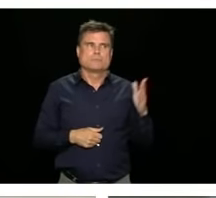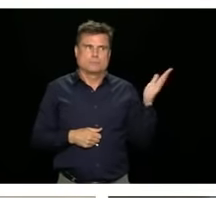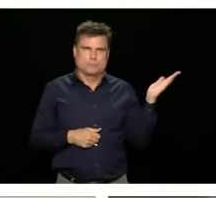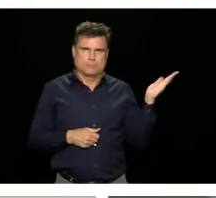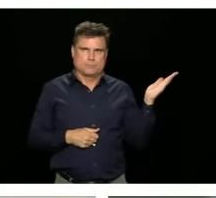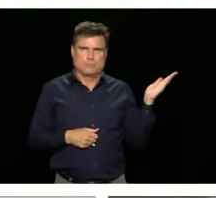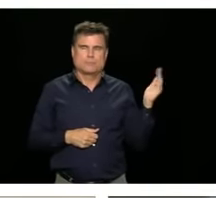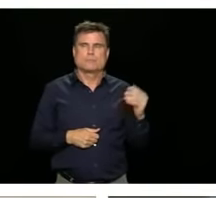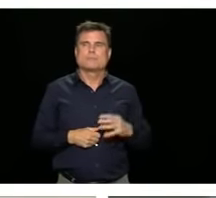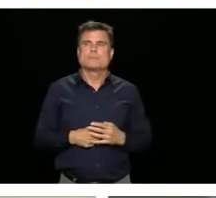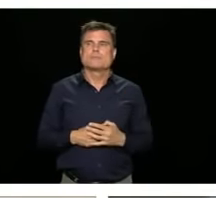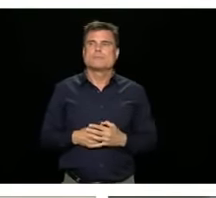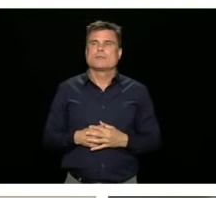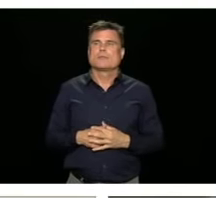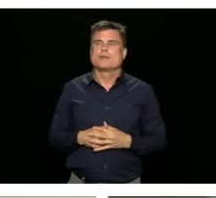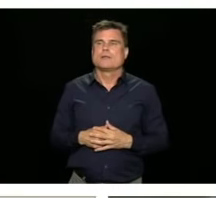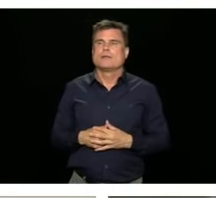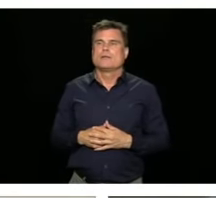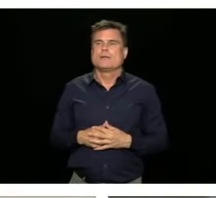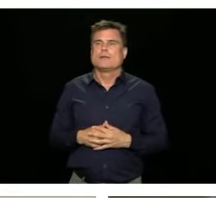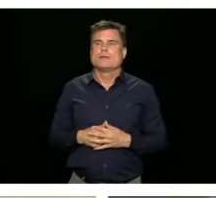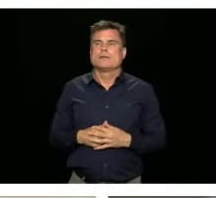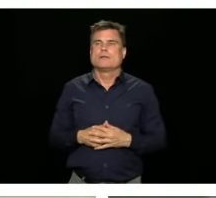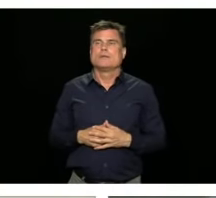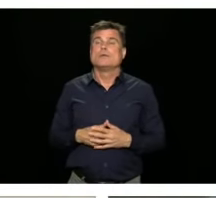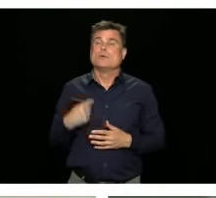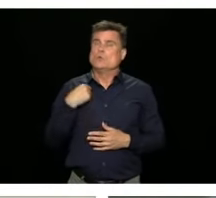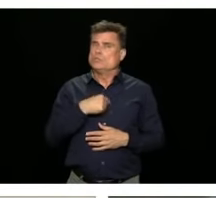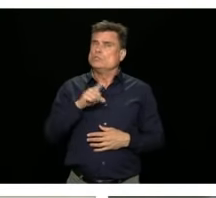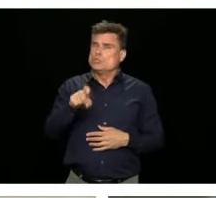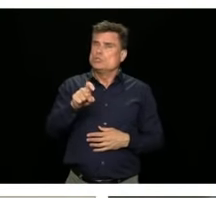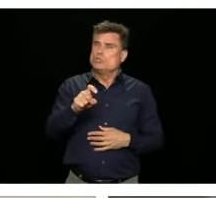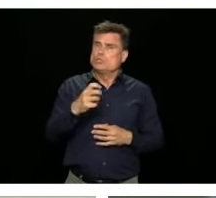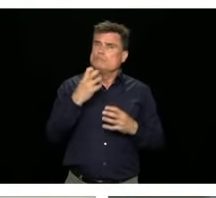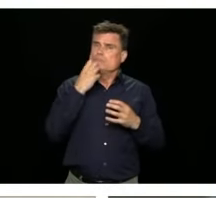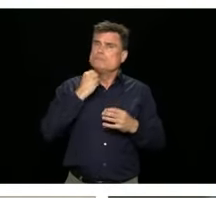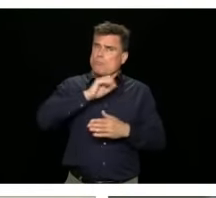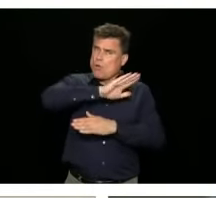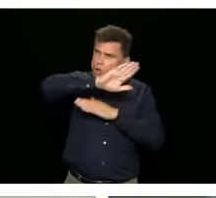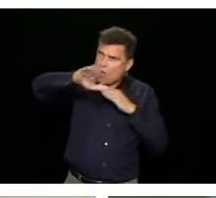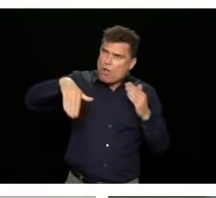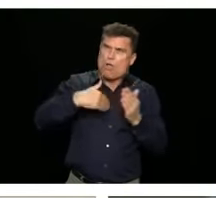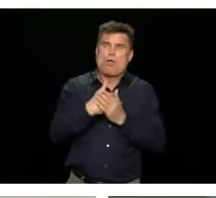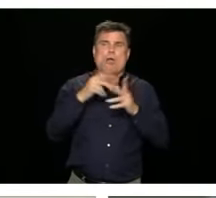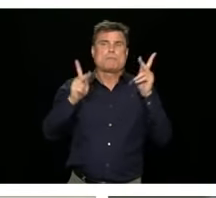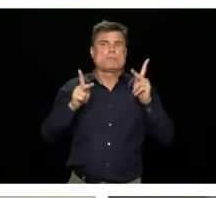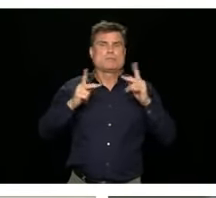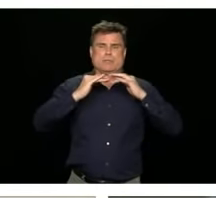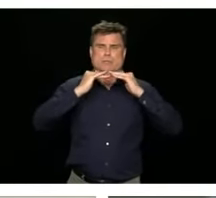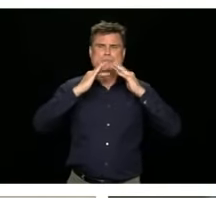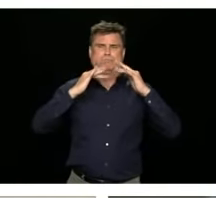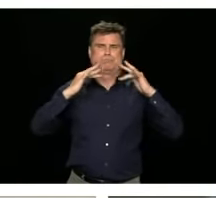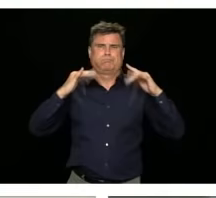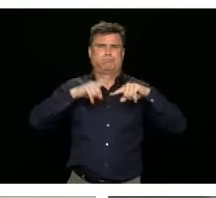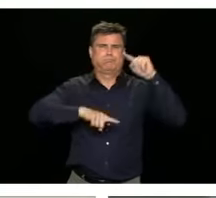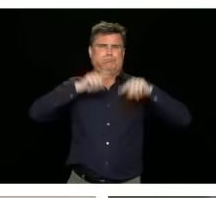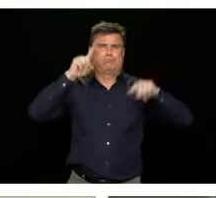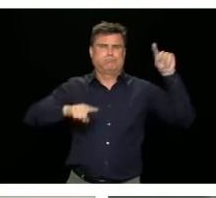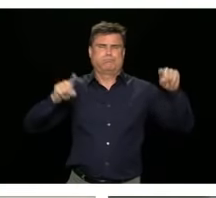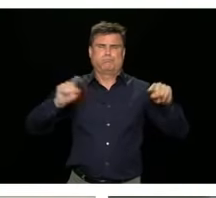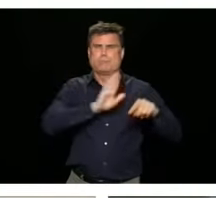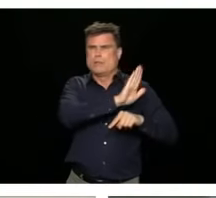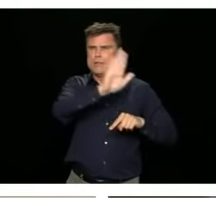of these countries, the development of these nation states. And so it is incumbent upon us